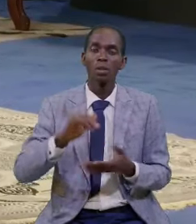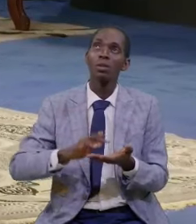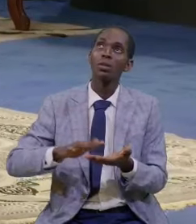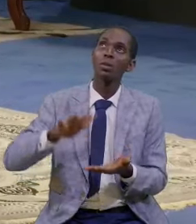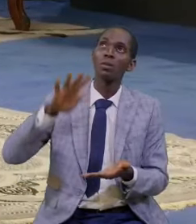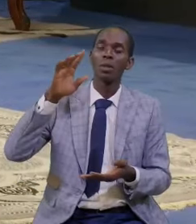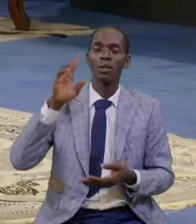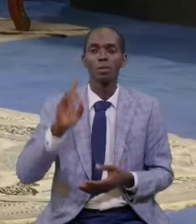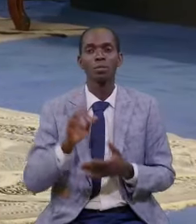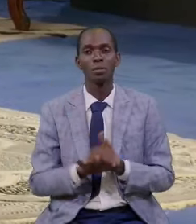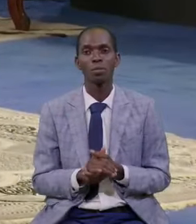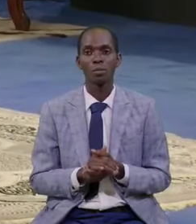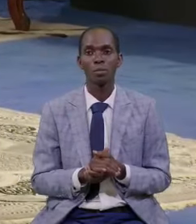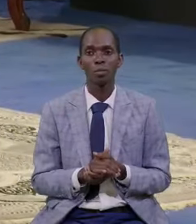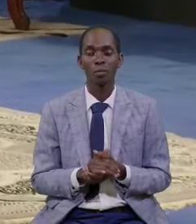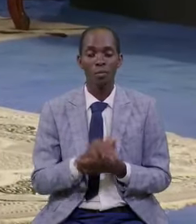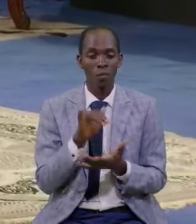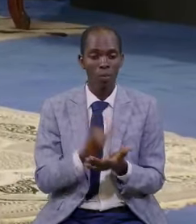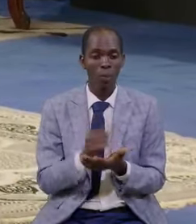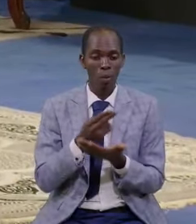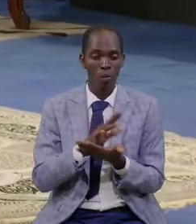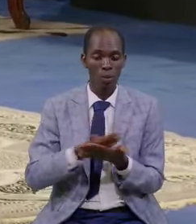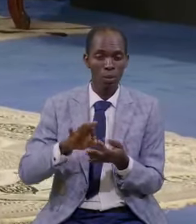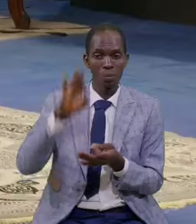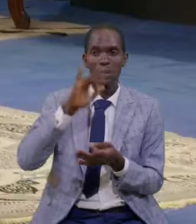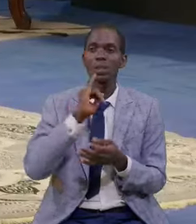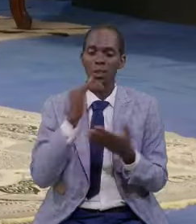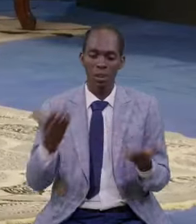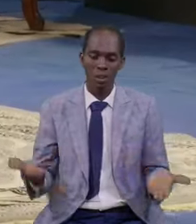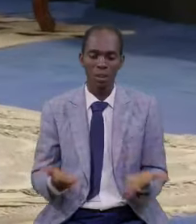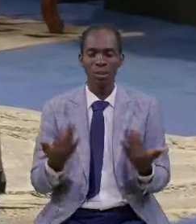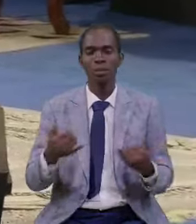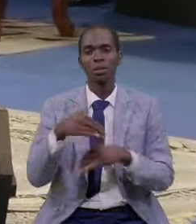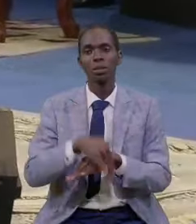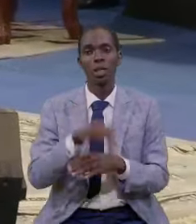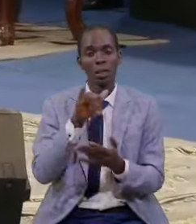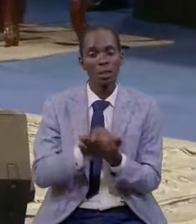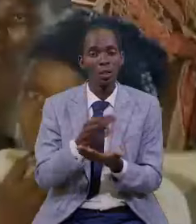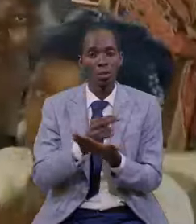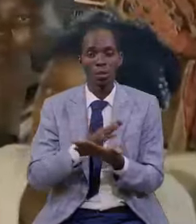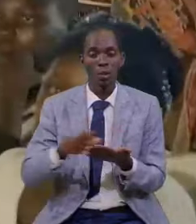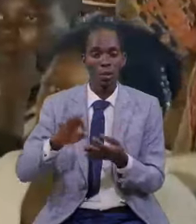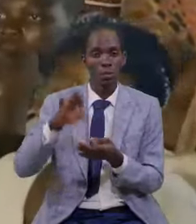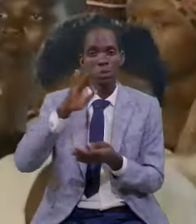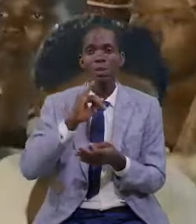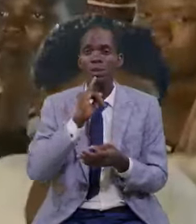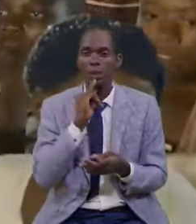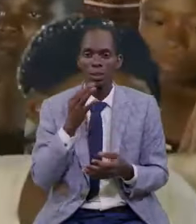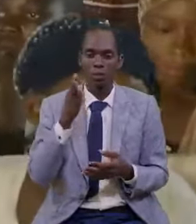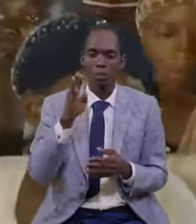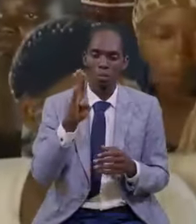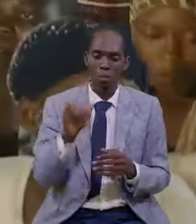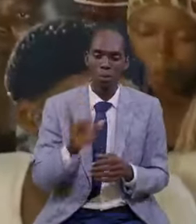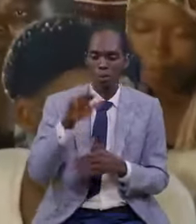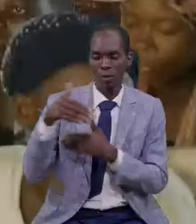glorified. That Holy Spirit is here tonight. That Holy Spirit is right by you tonight. And